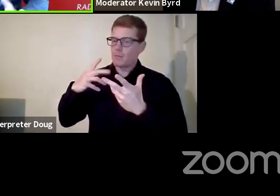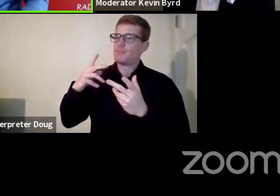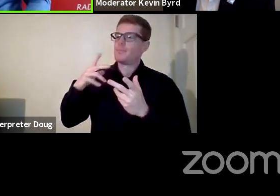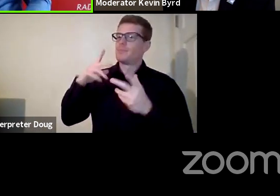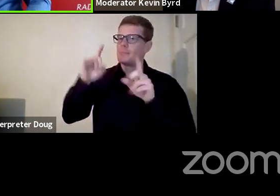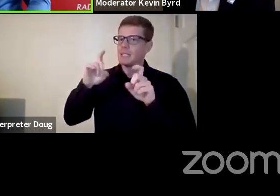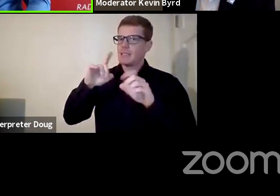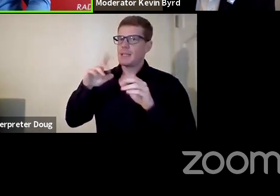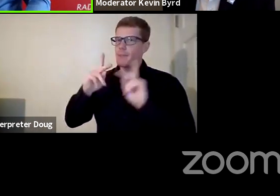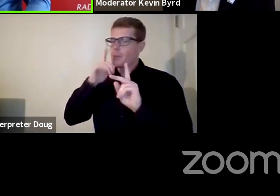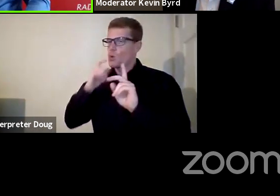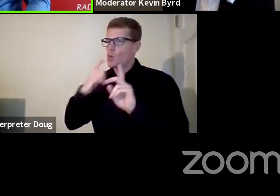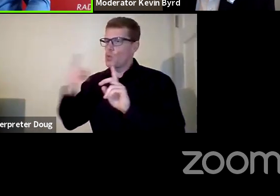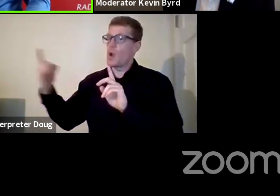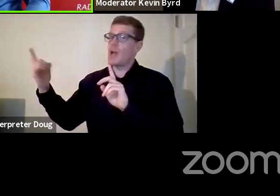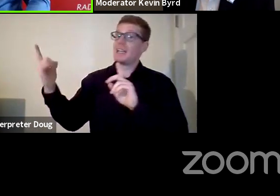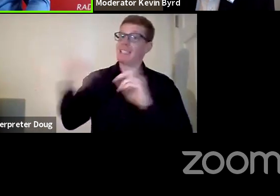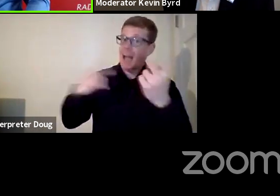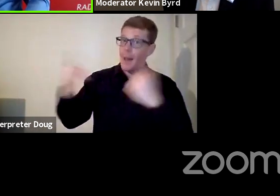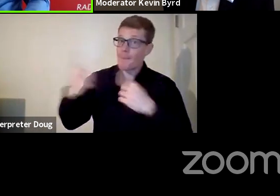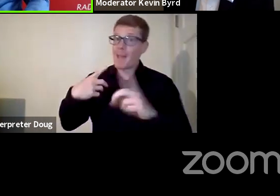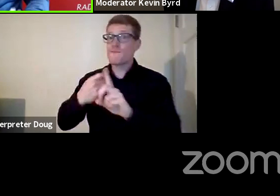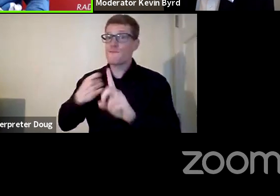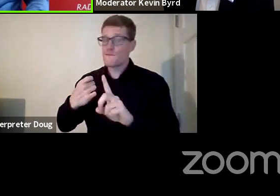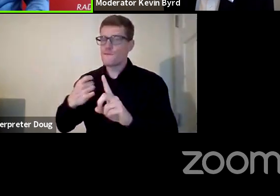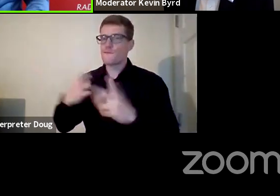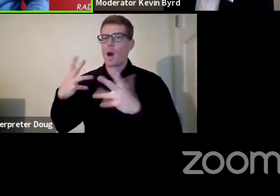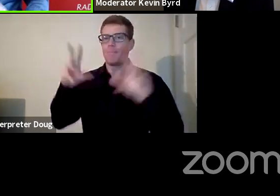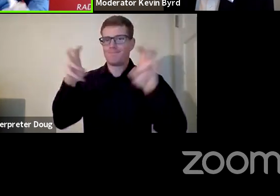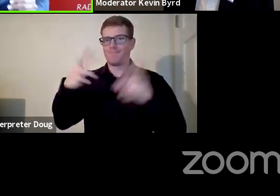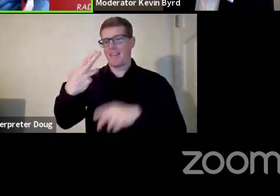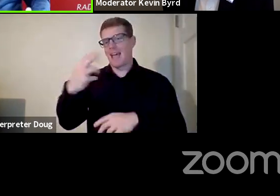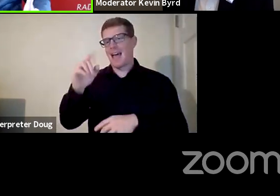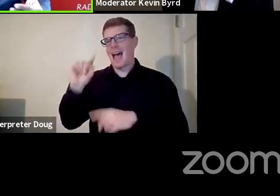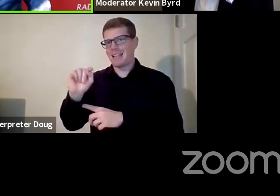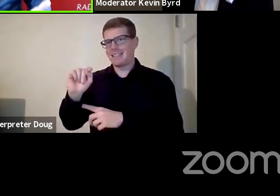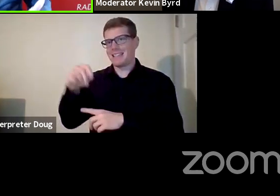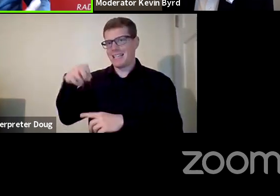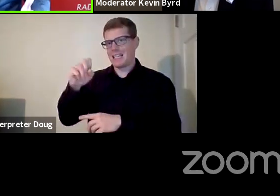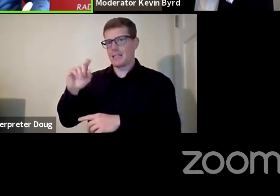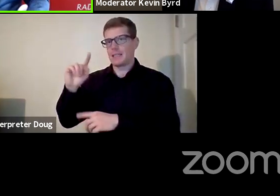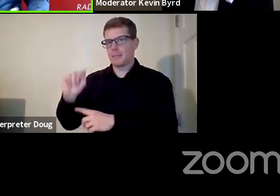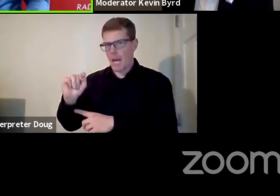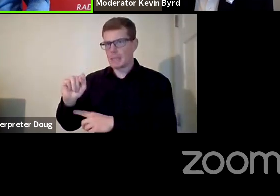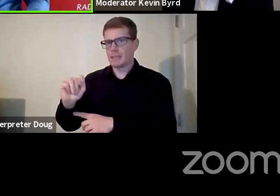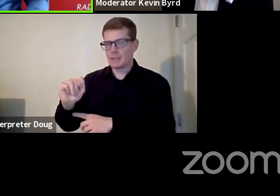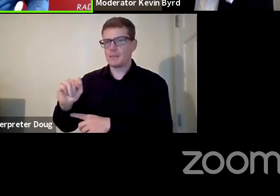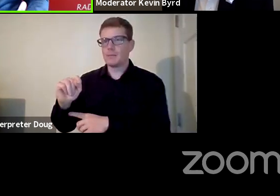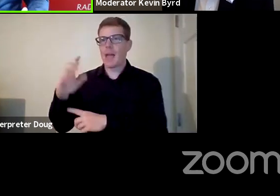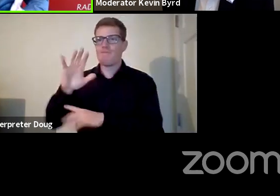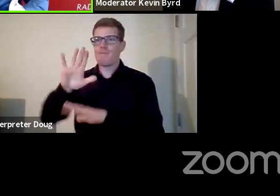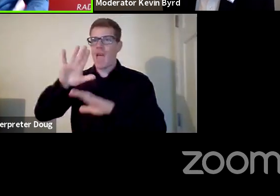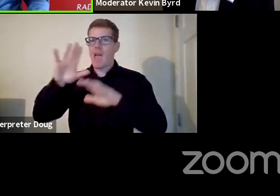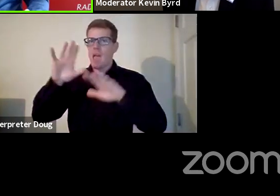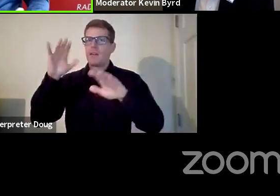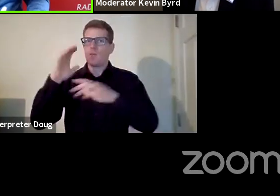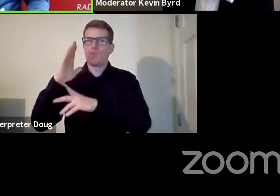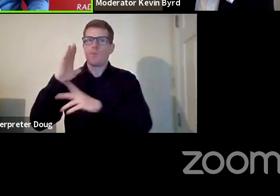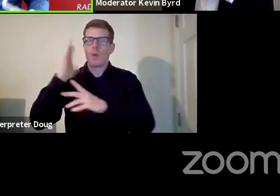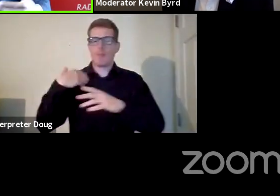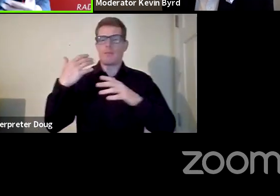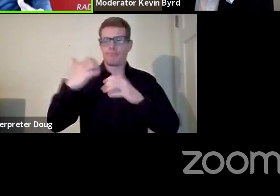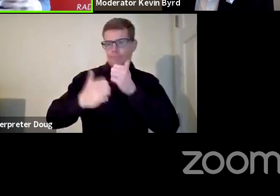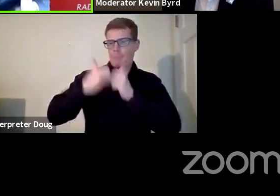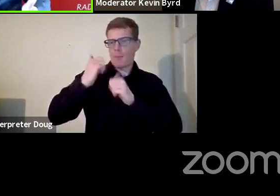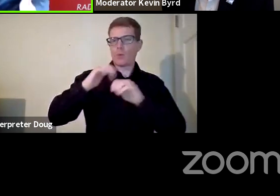from some of those locations to the New River Valley. That will be a lot of our focus from a testing standpoint. And then we're looking at